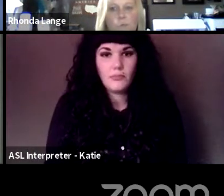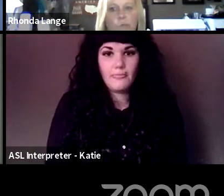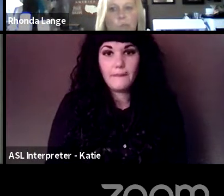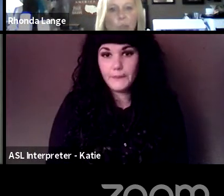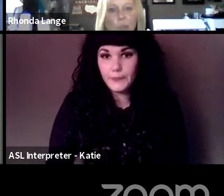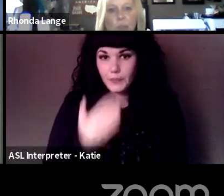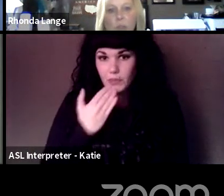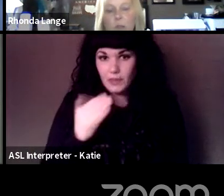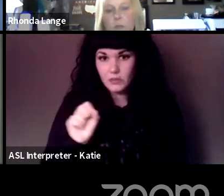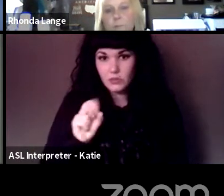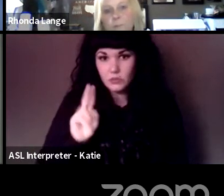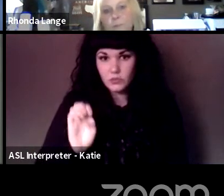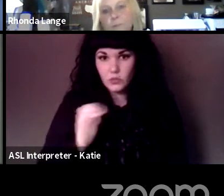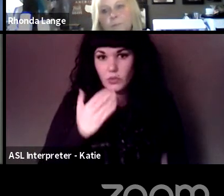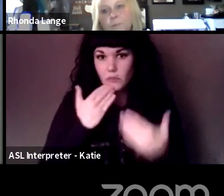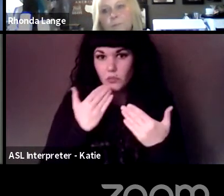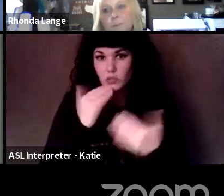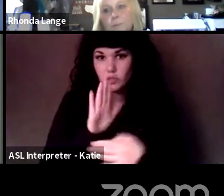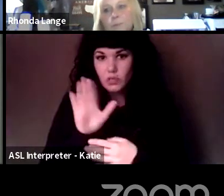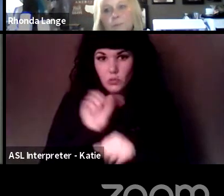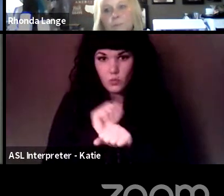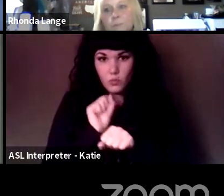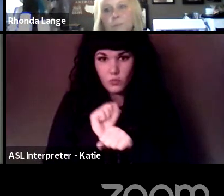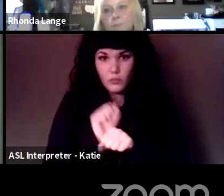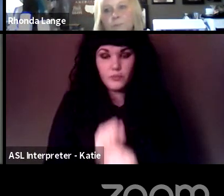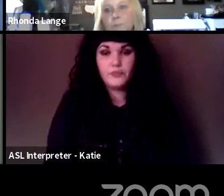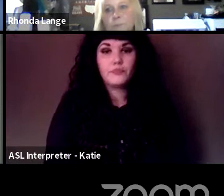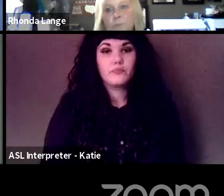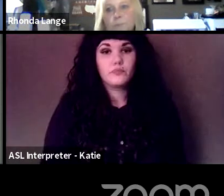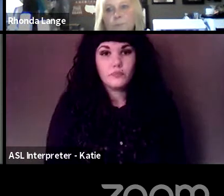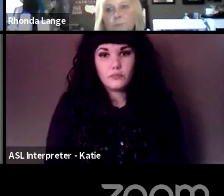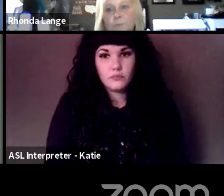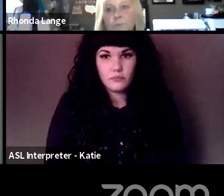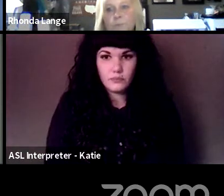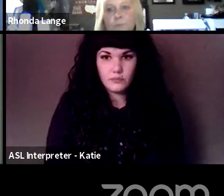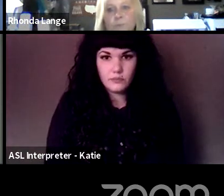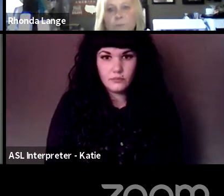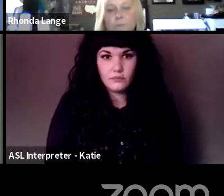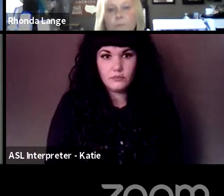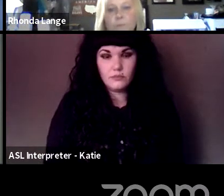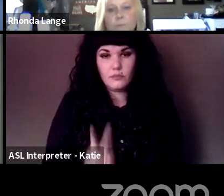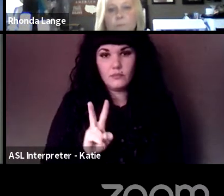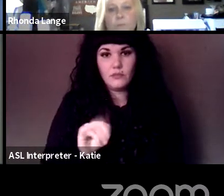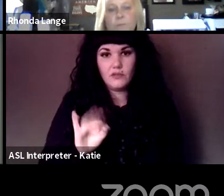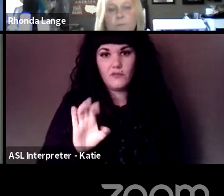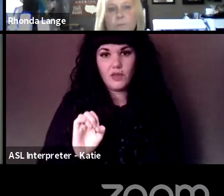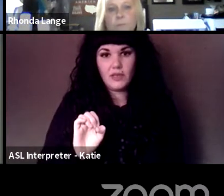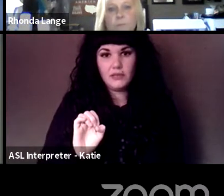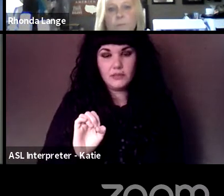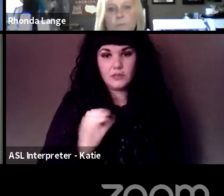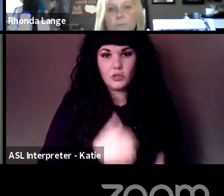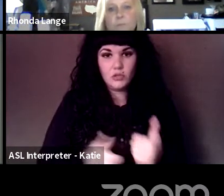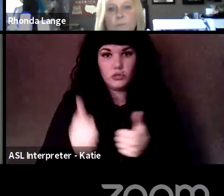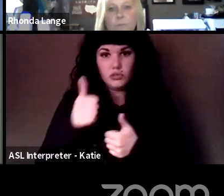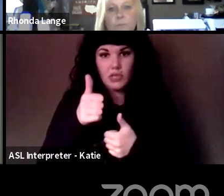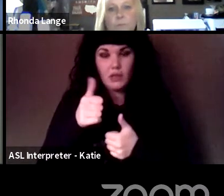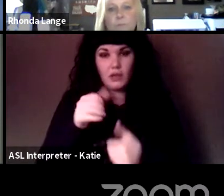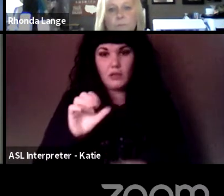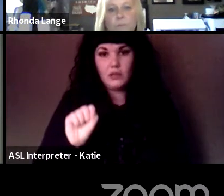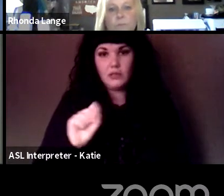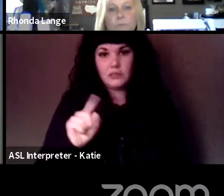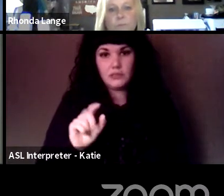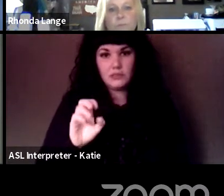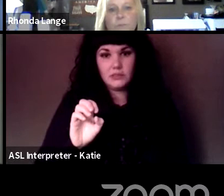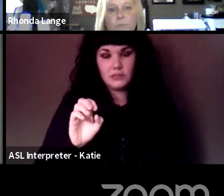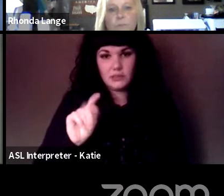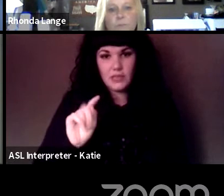Thank you, Sue. We appreciate your work on this. Vice Chair Zatella, I have a hand raised, Commissioner